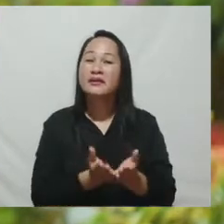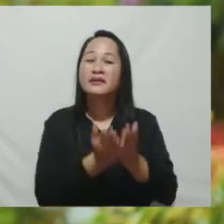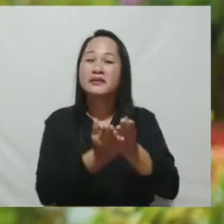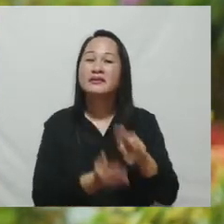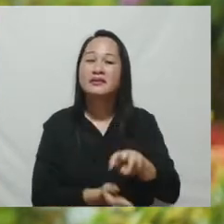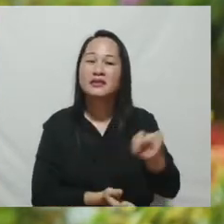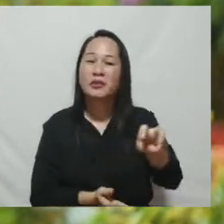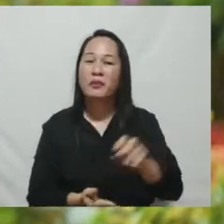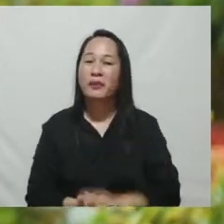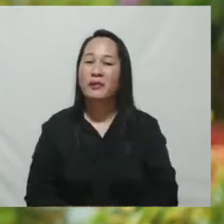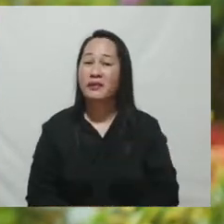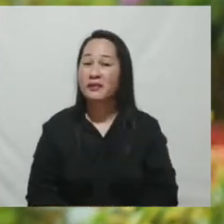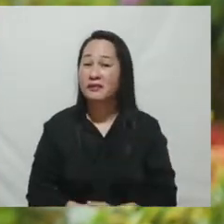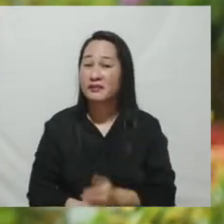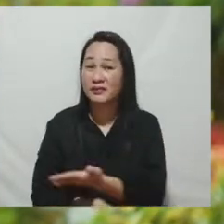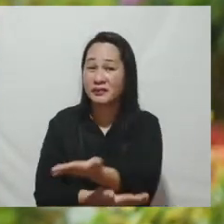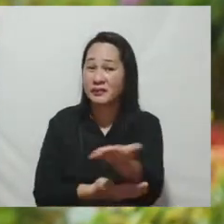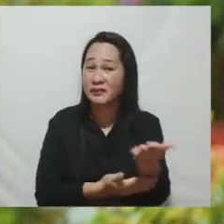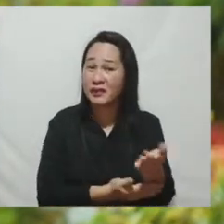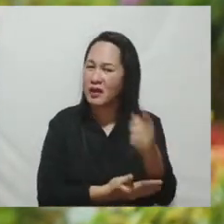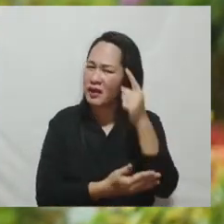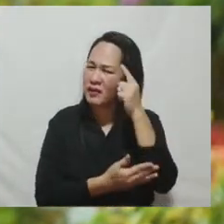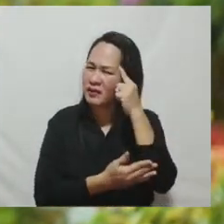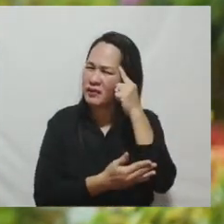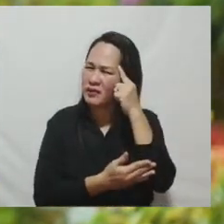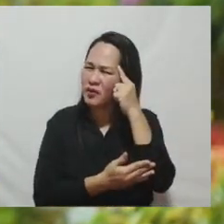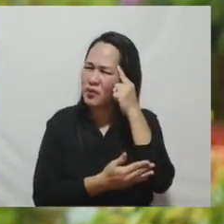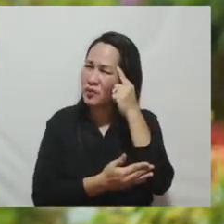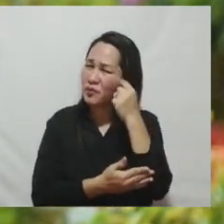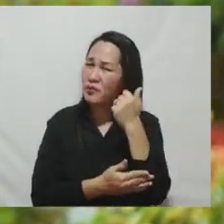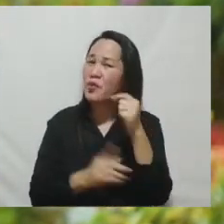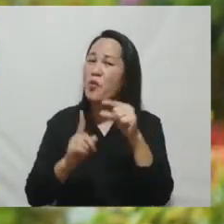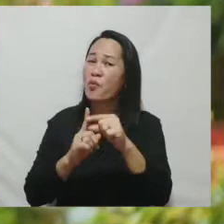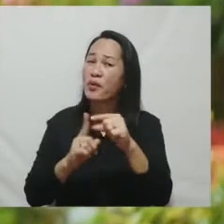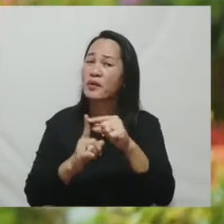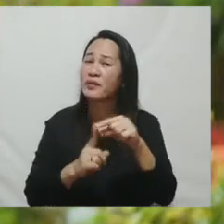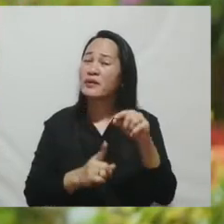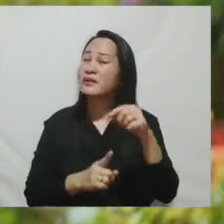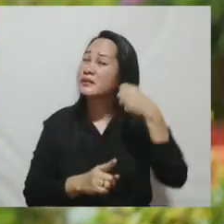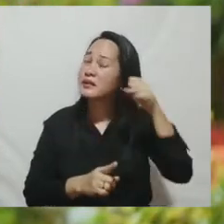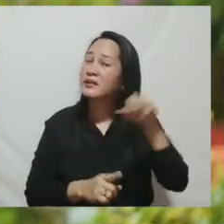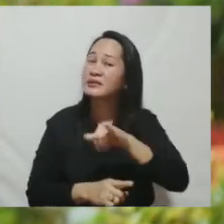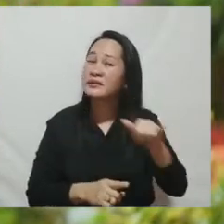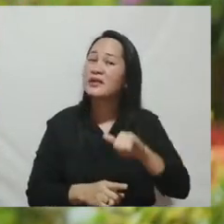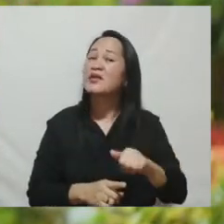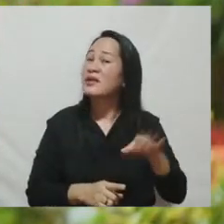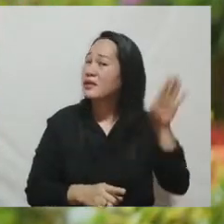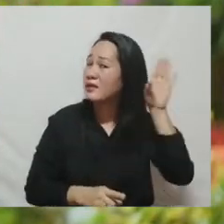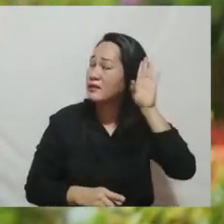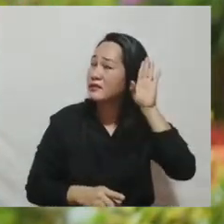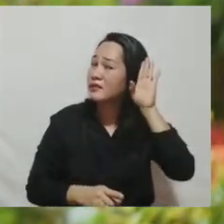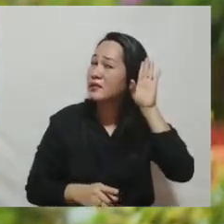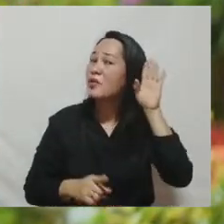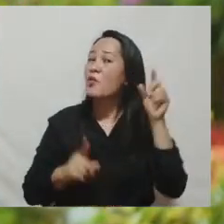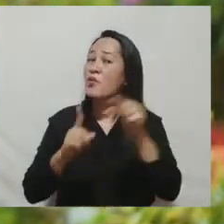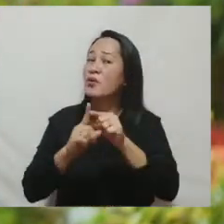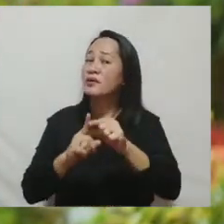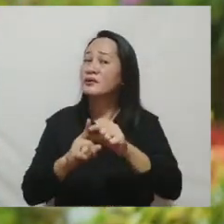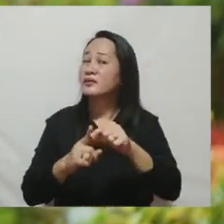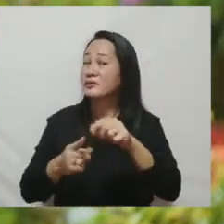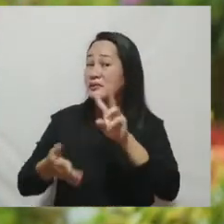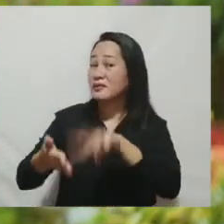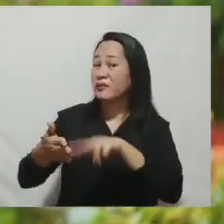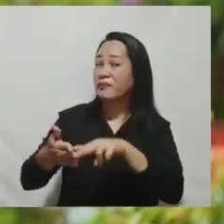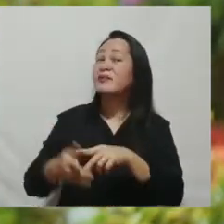Kids, do you think there were words that sounded the same when you listened to the words I just read? Yes, there